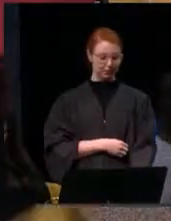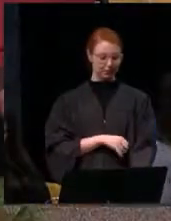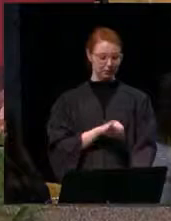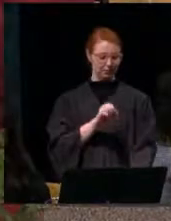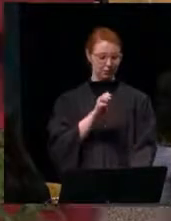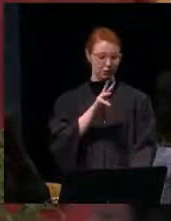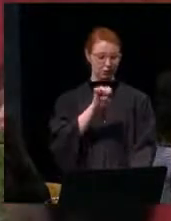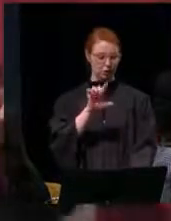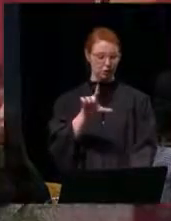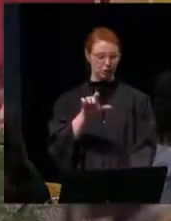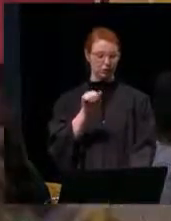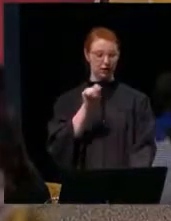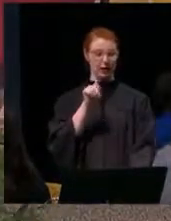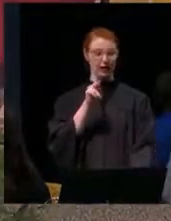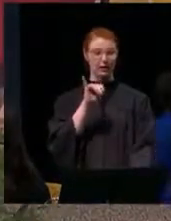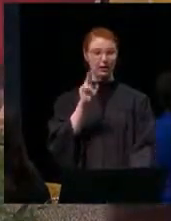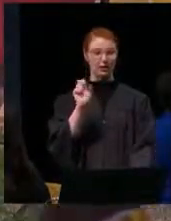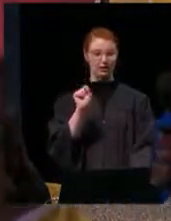Jewel Atkins.